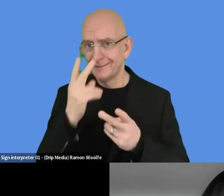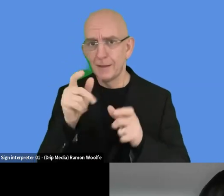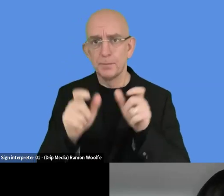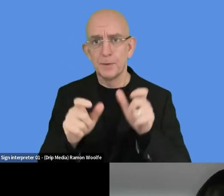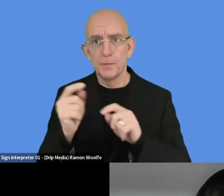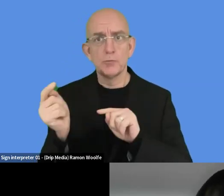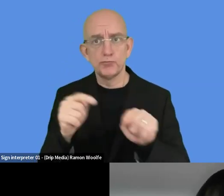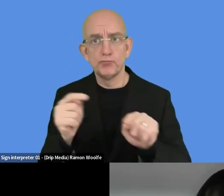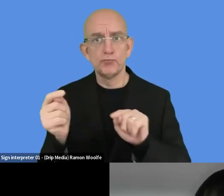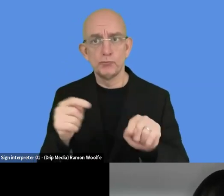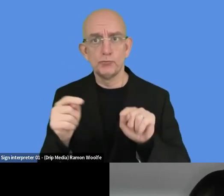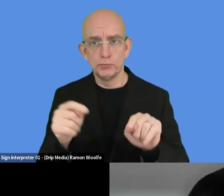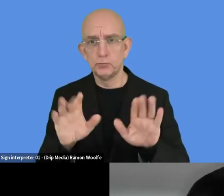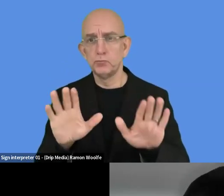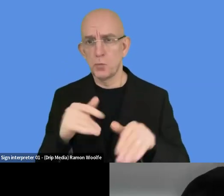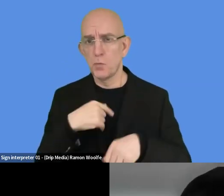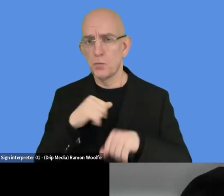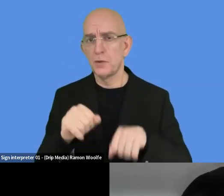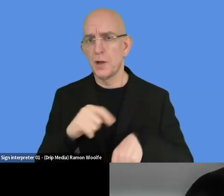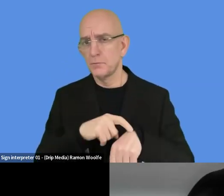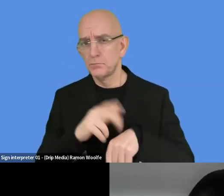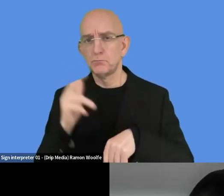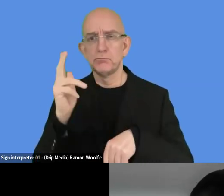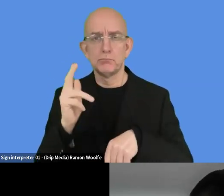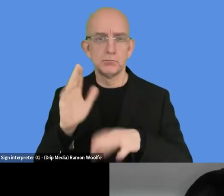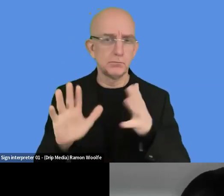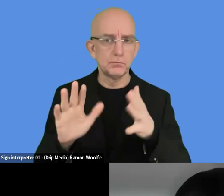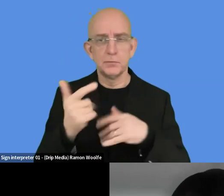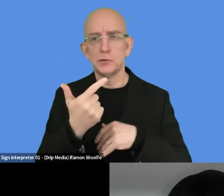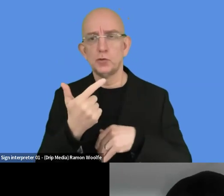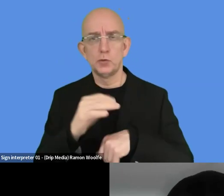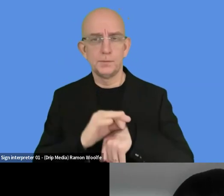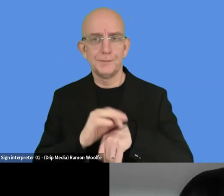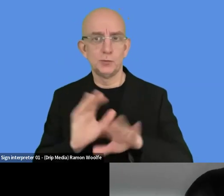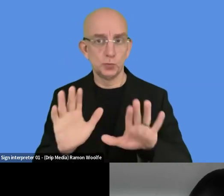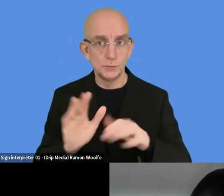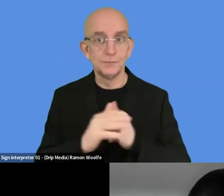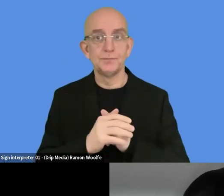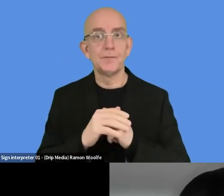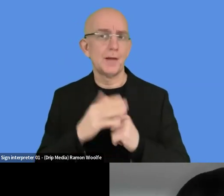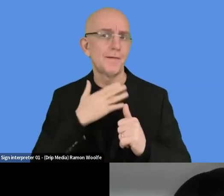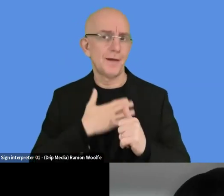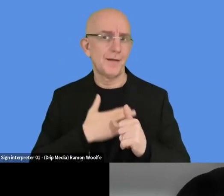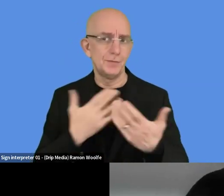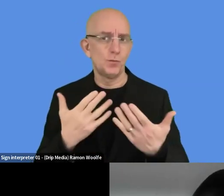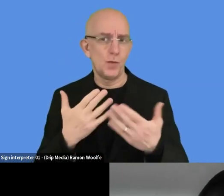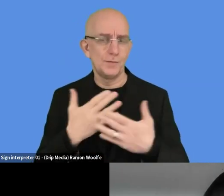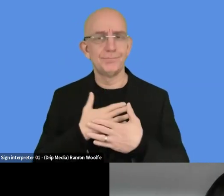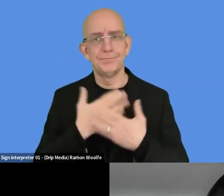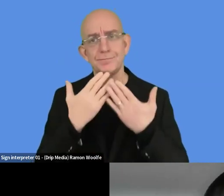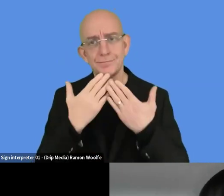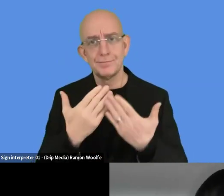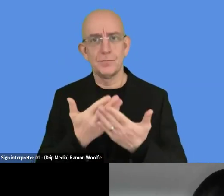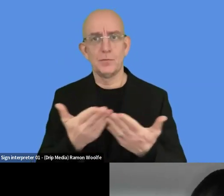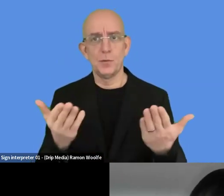in 1 or 2 minutes. I just wanted to also say thank you to Fundación Descúbreme because I see Javiera